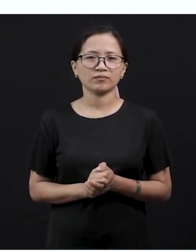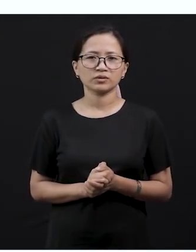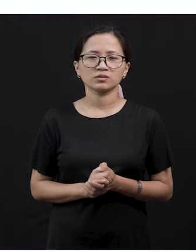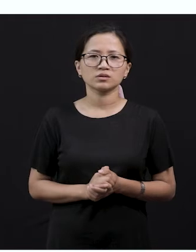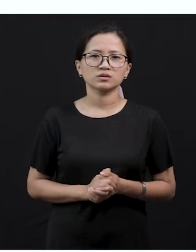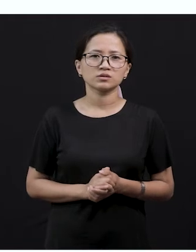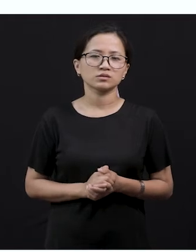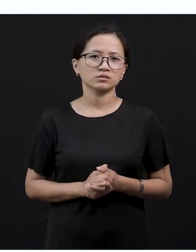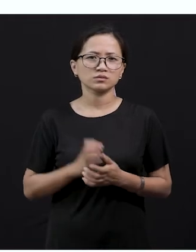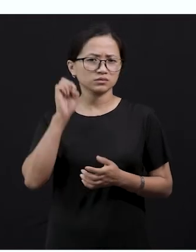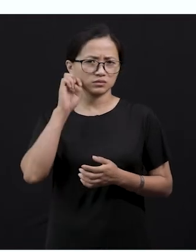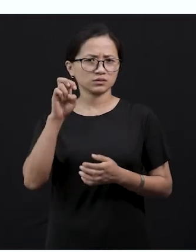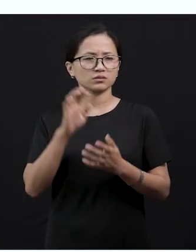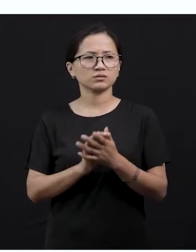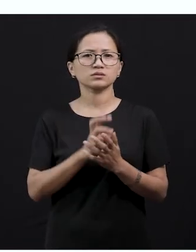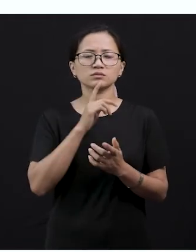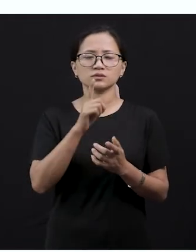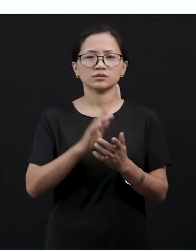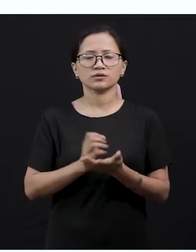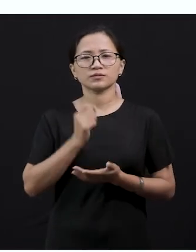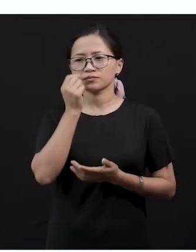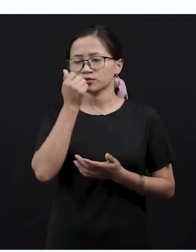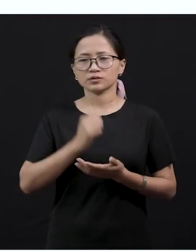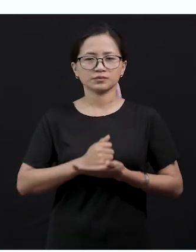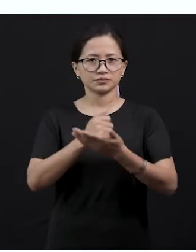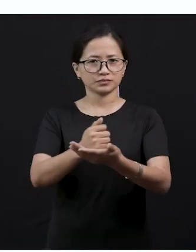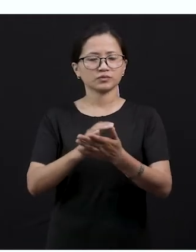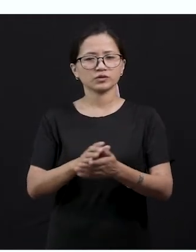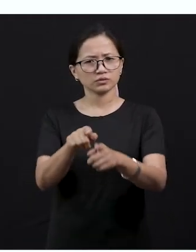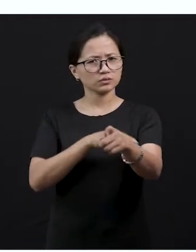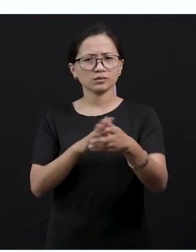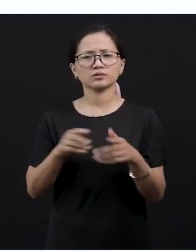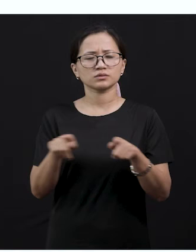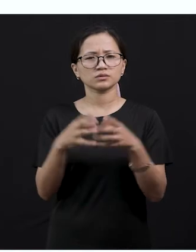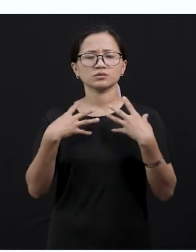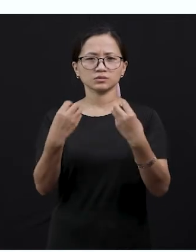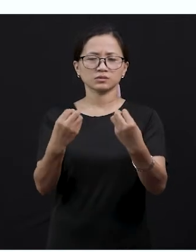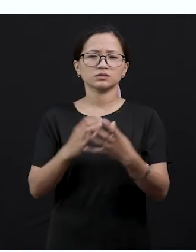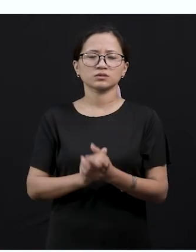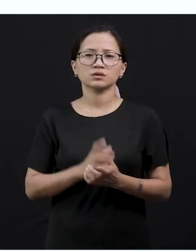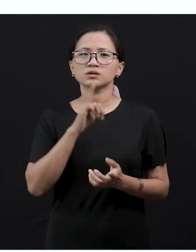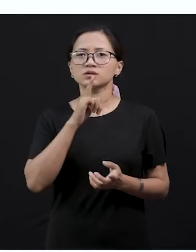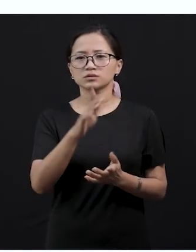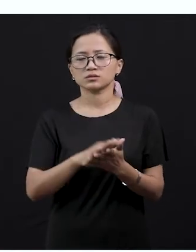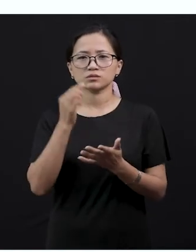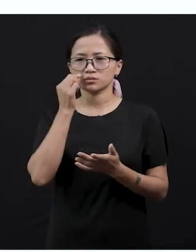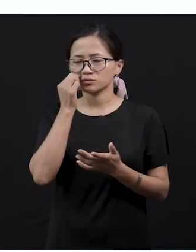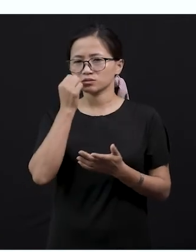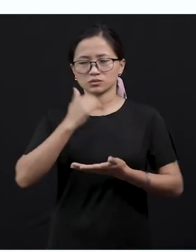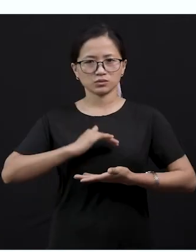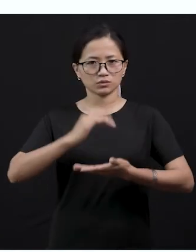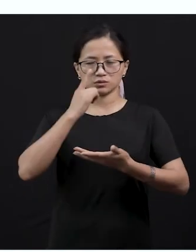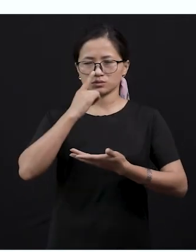as she also said that the father can help in the army as long as he want. At the same time, she also tells the daughter not